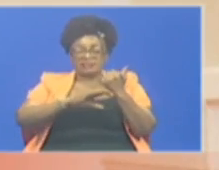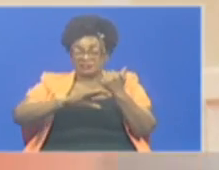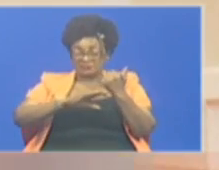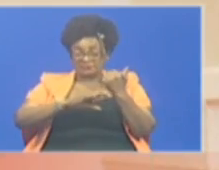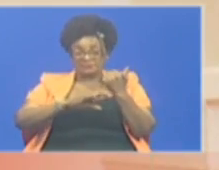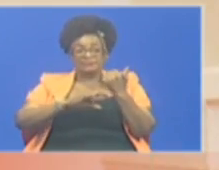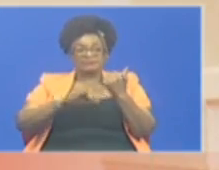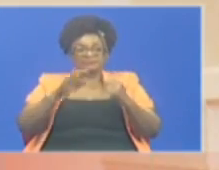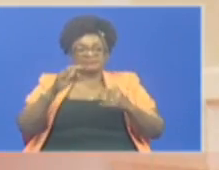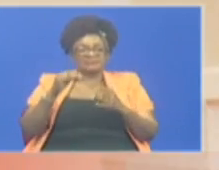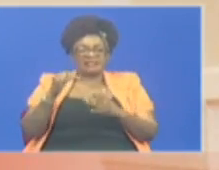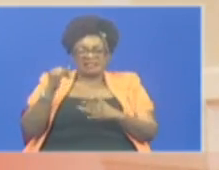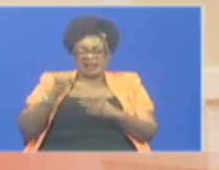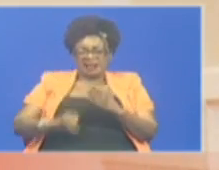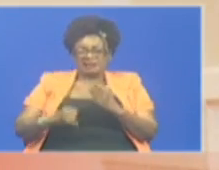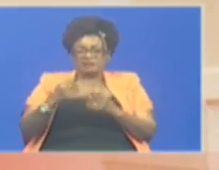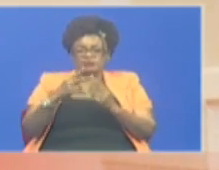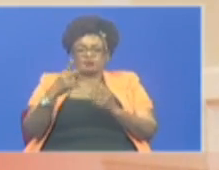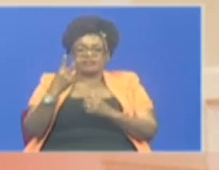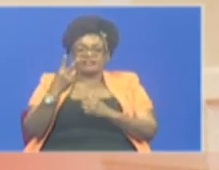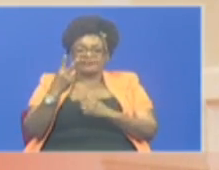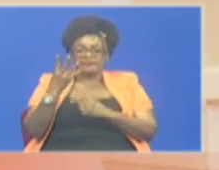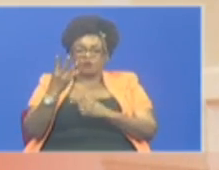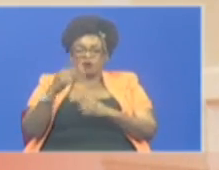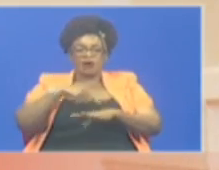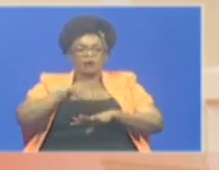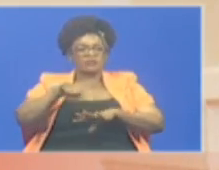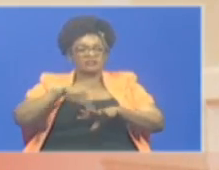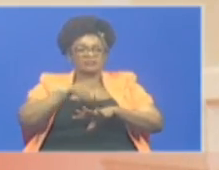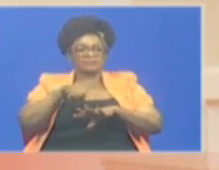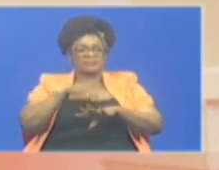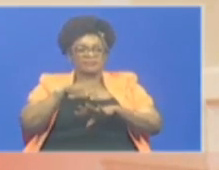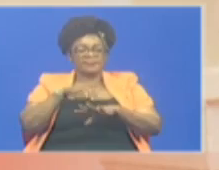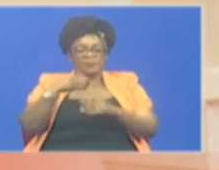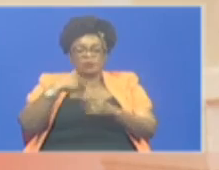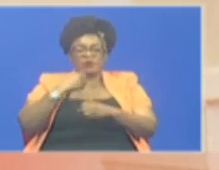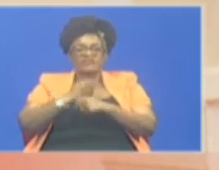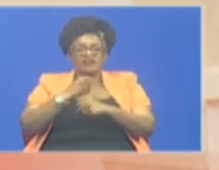In the last 24 hours, we have conducted